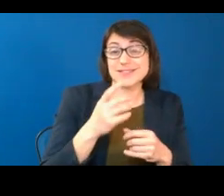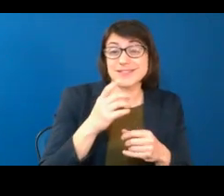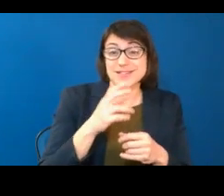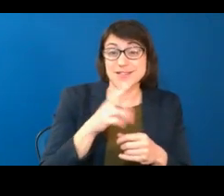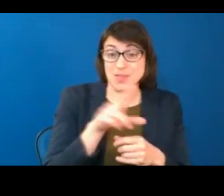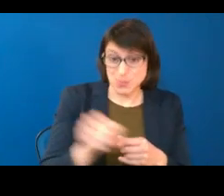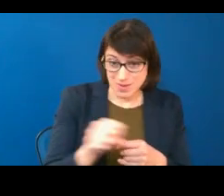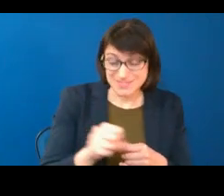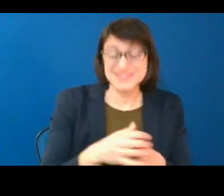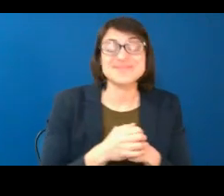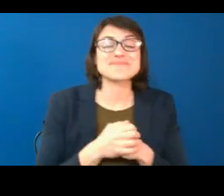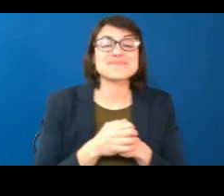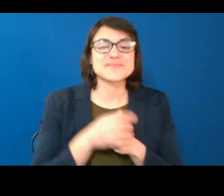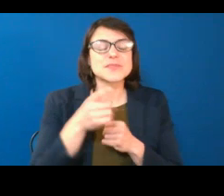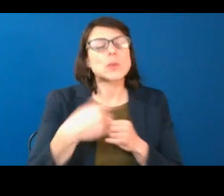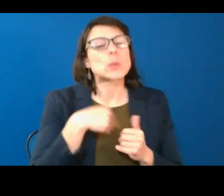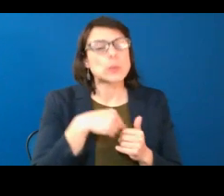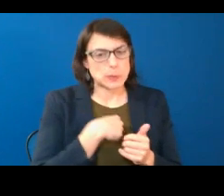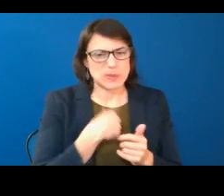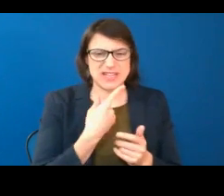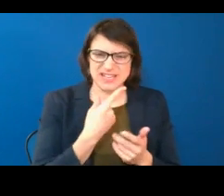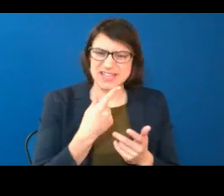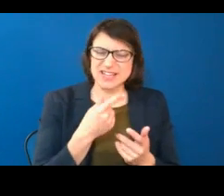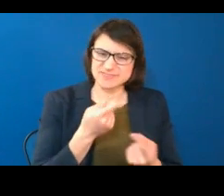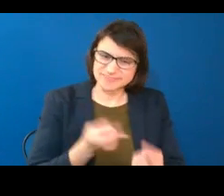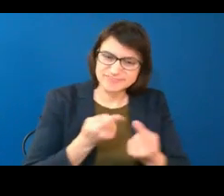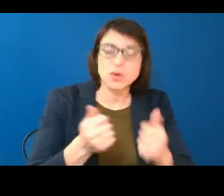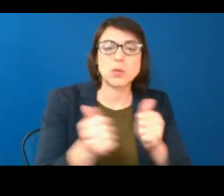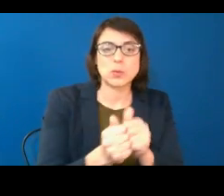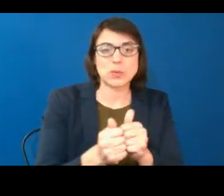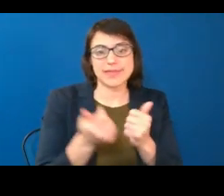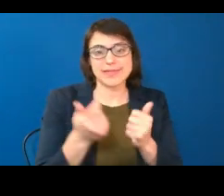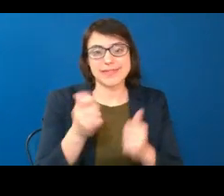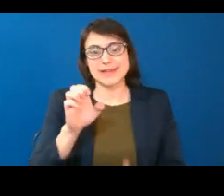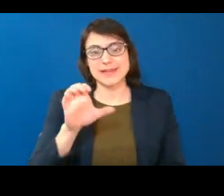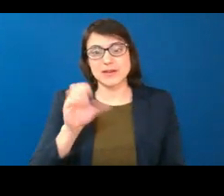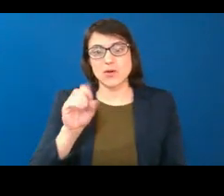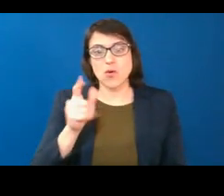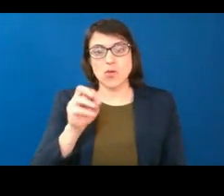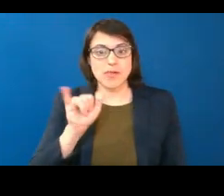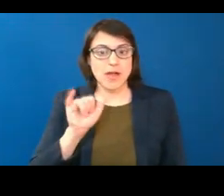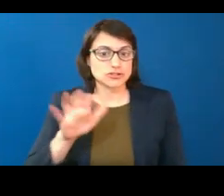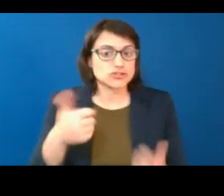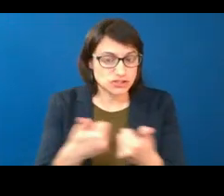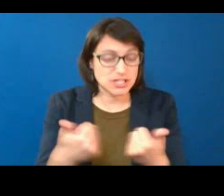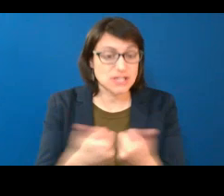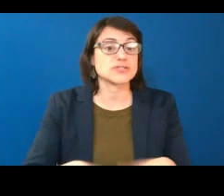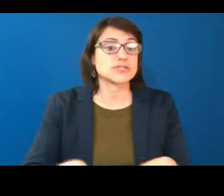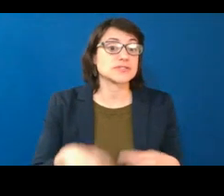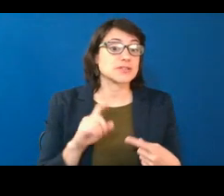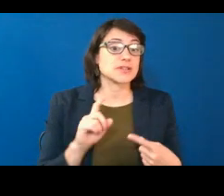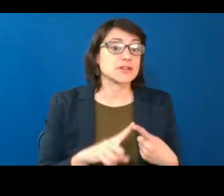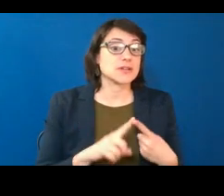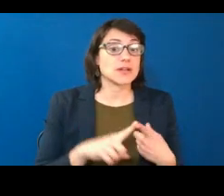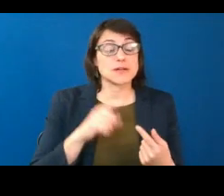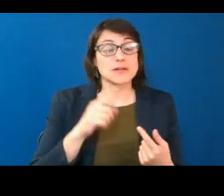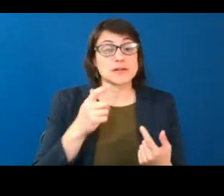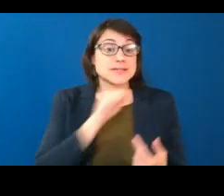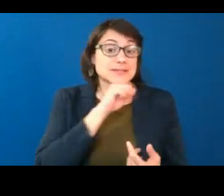of ecological management challenges. Excessive sedimentation is one, increasingly tropicalization,